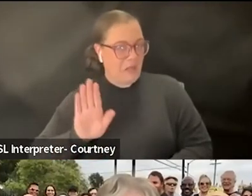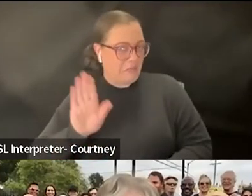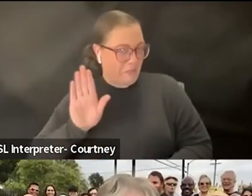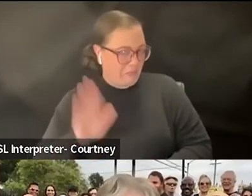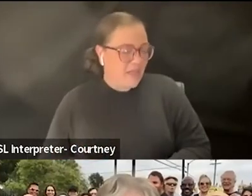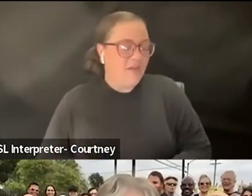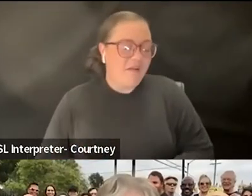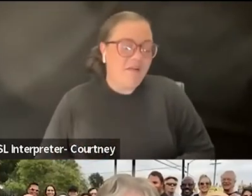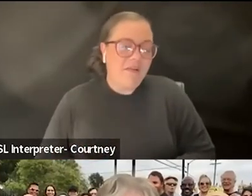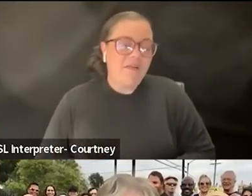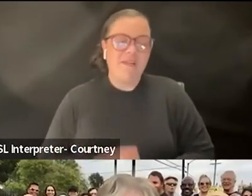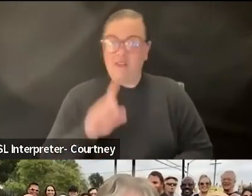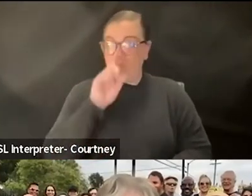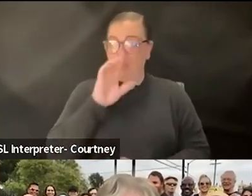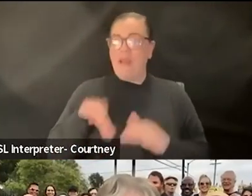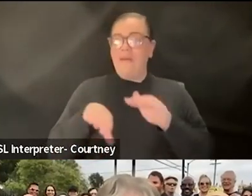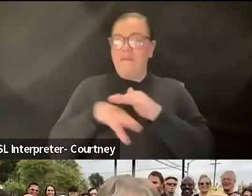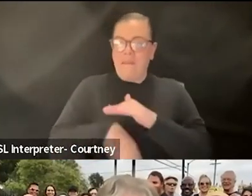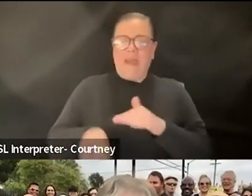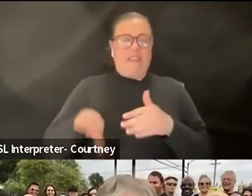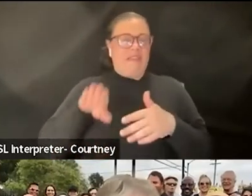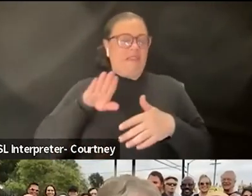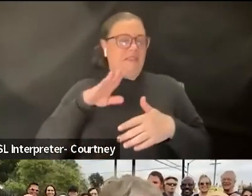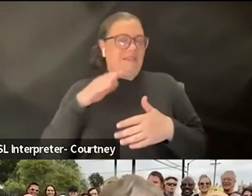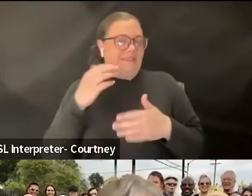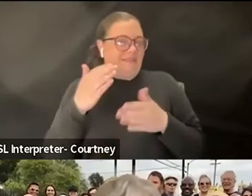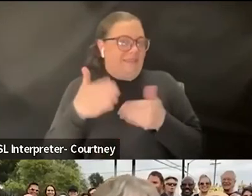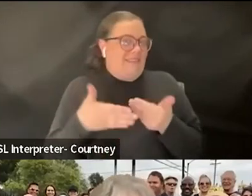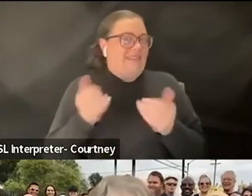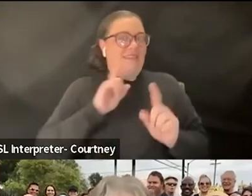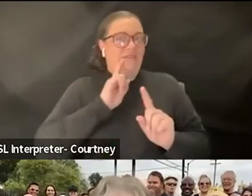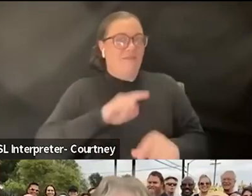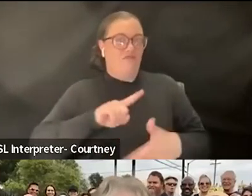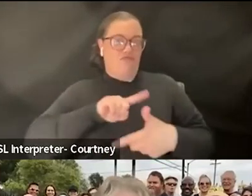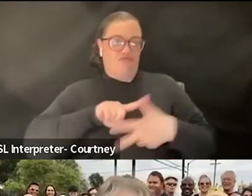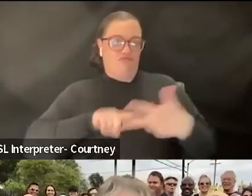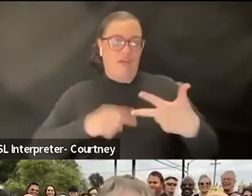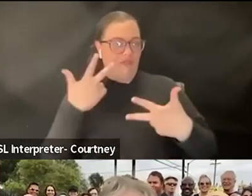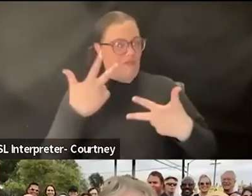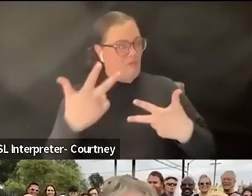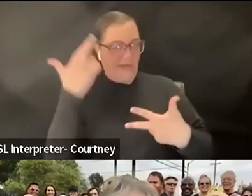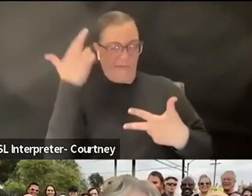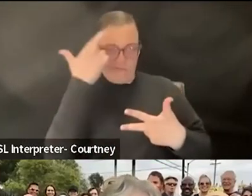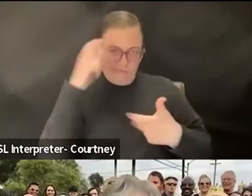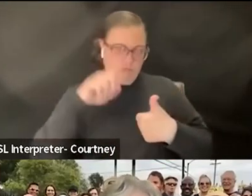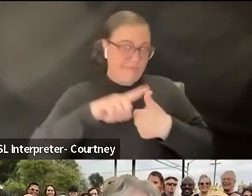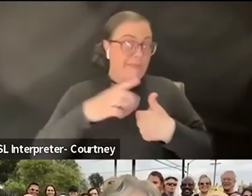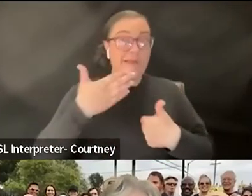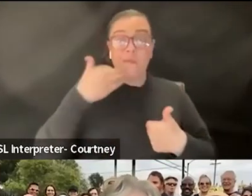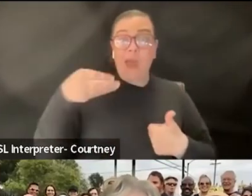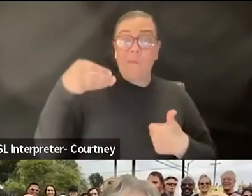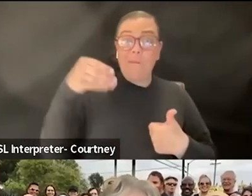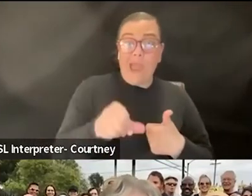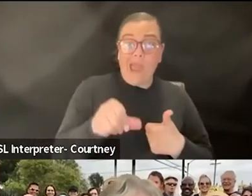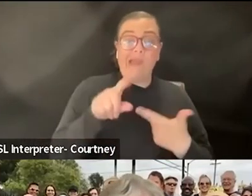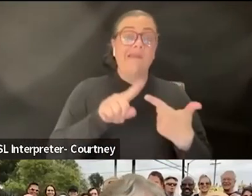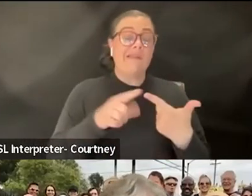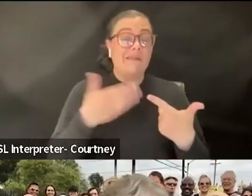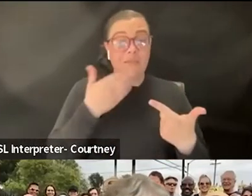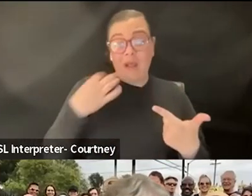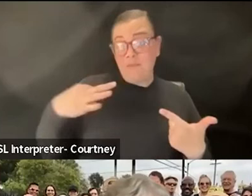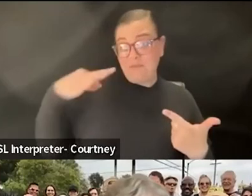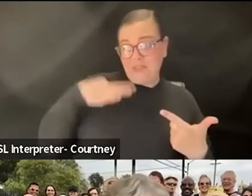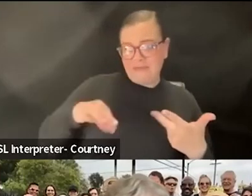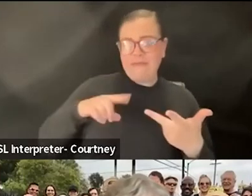reason, there are really three reasons. You have better pay, better benefits, and better working